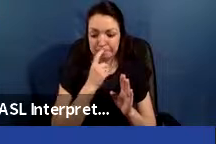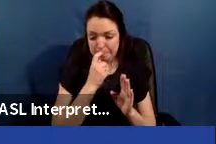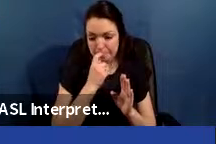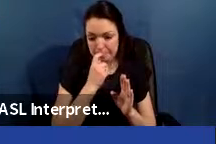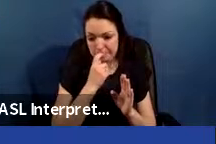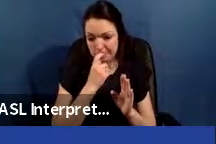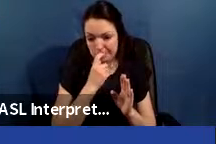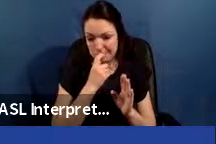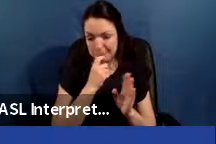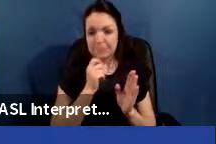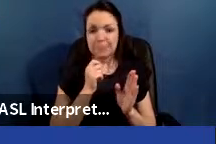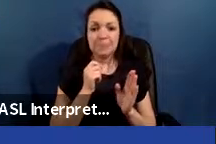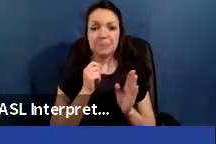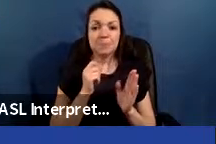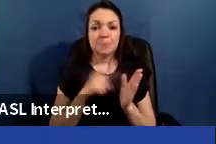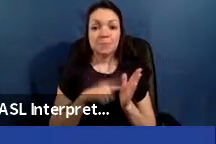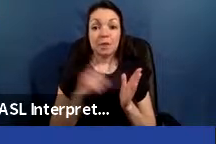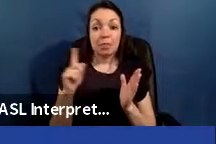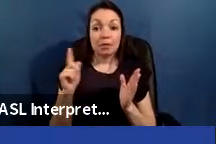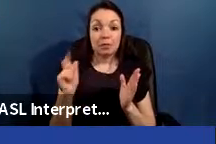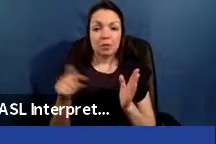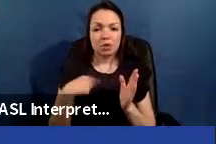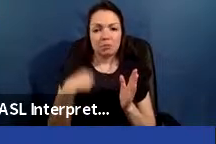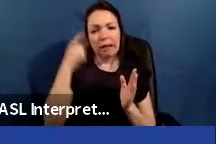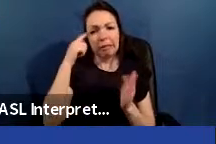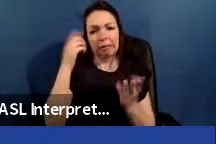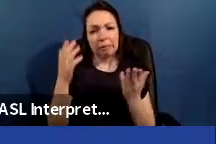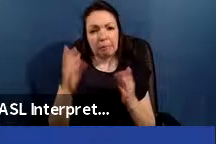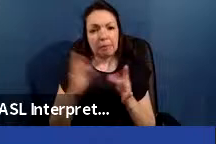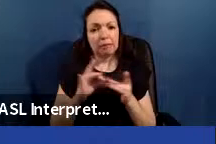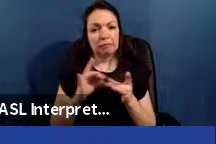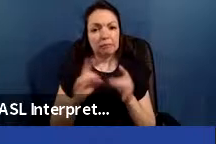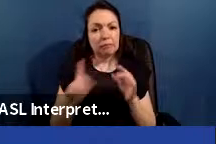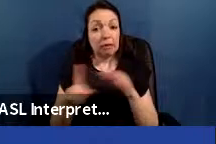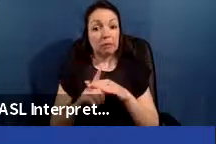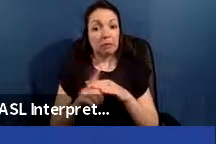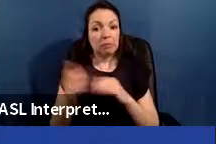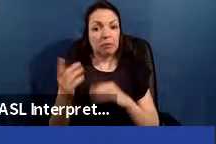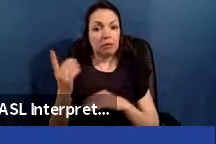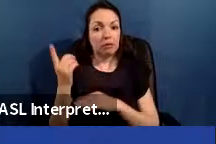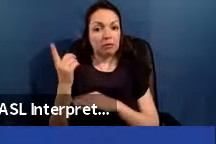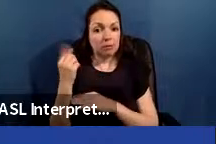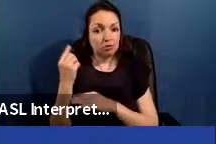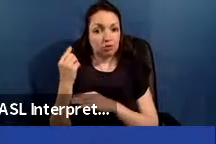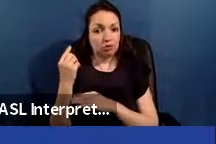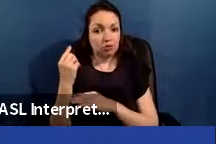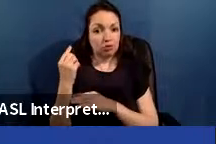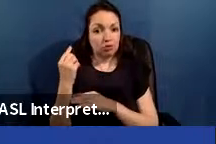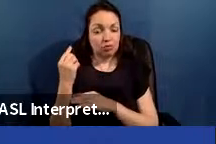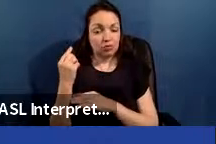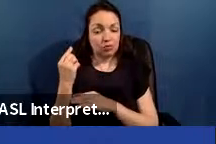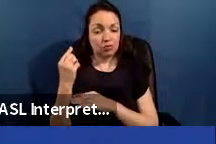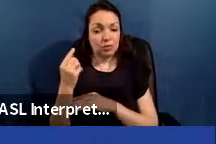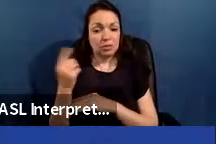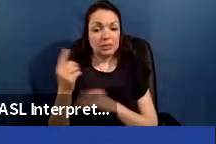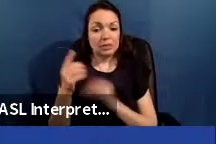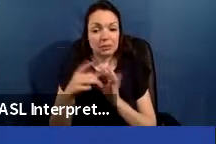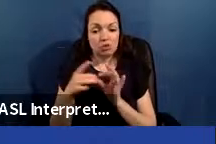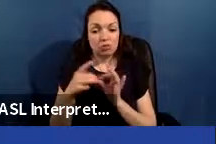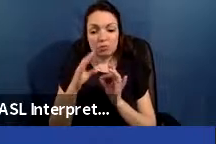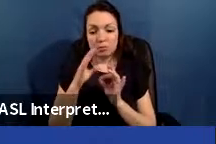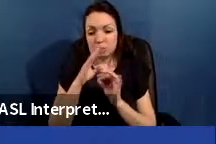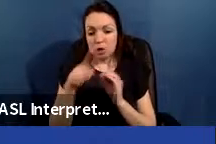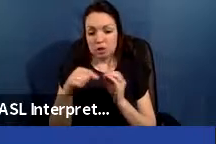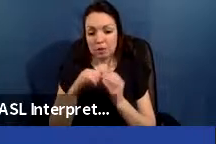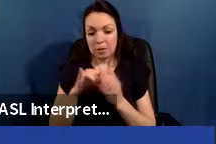So this is one, I think it came up last year, and someone talked about this as well, but